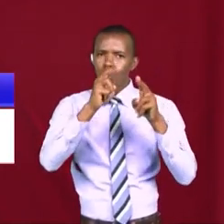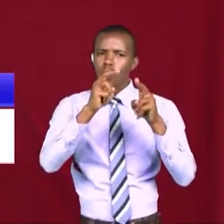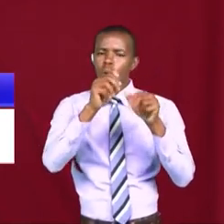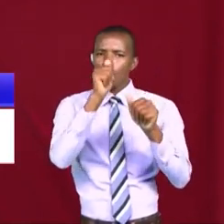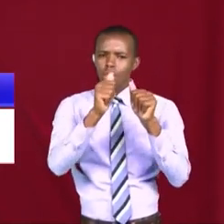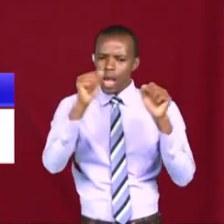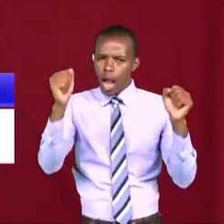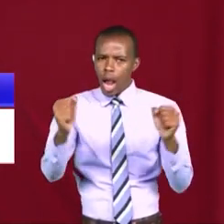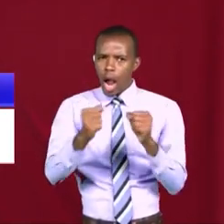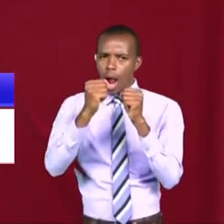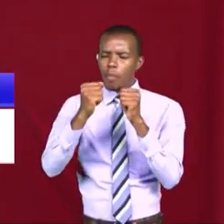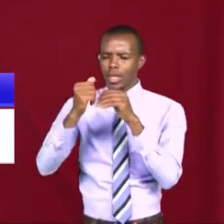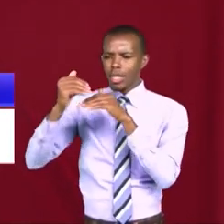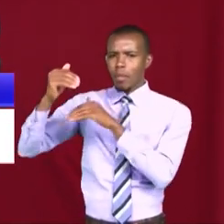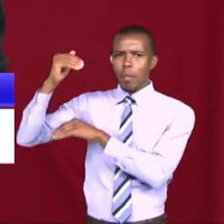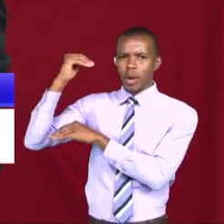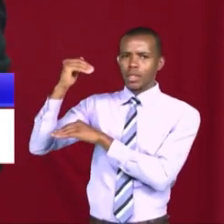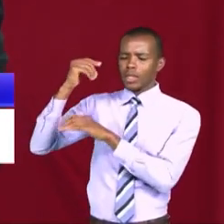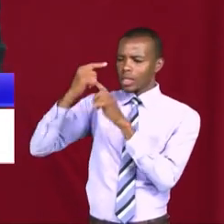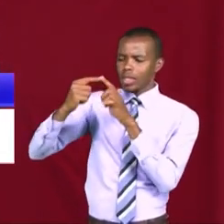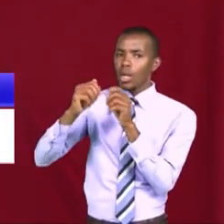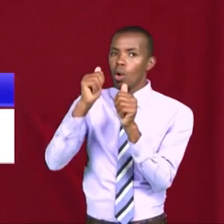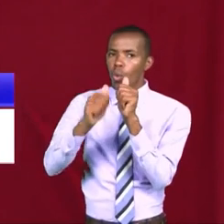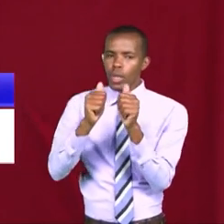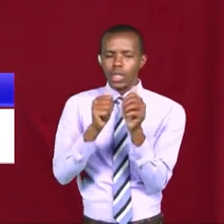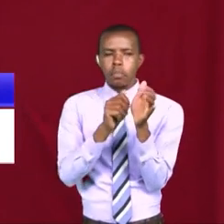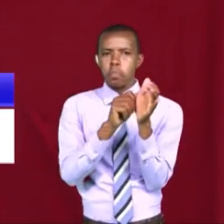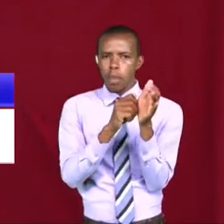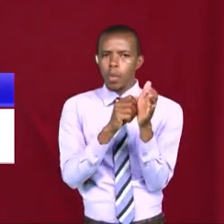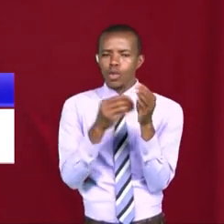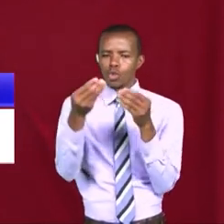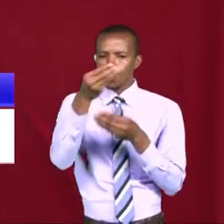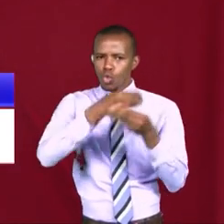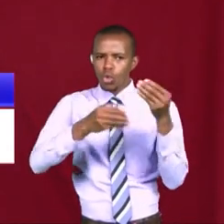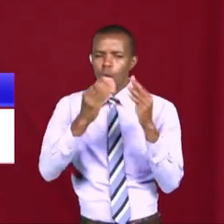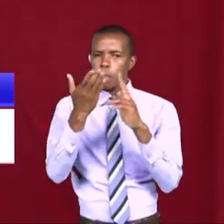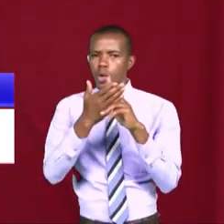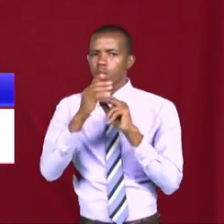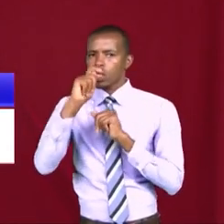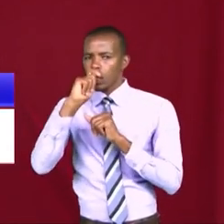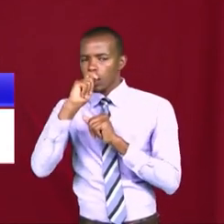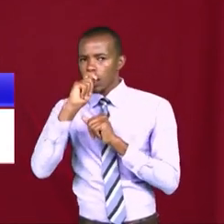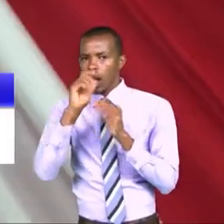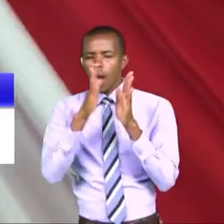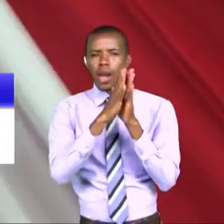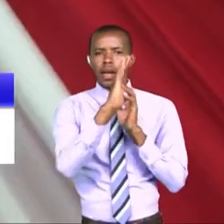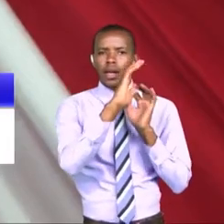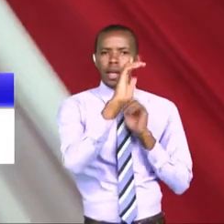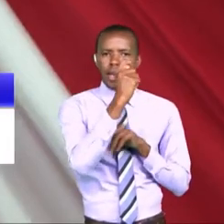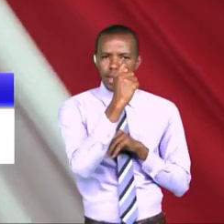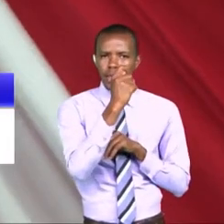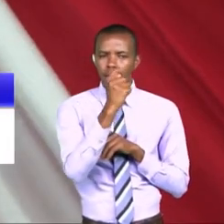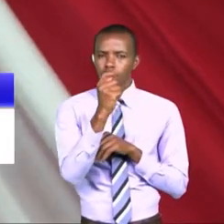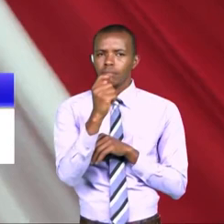past, over the recent past. And this is about the maize trade between Tanzania and Kenya.